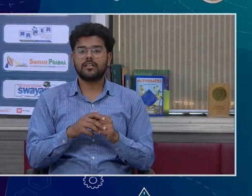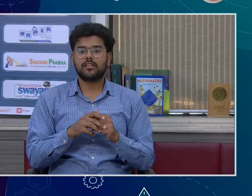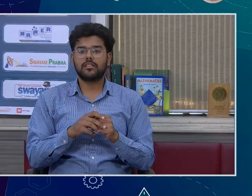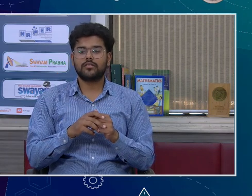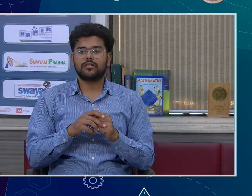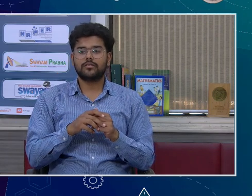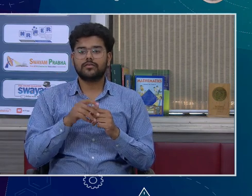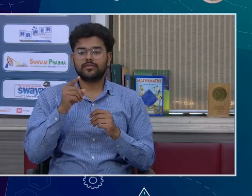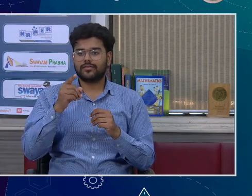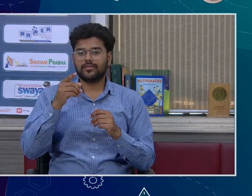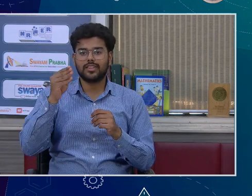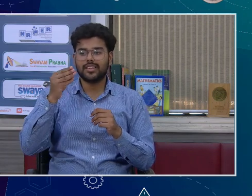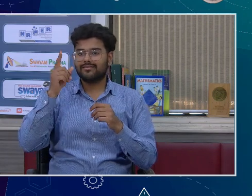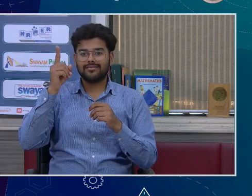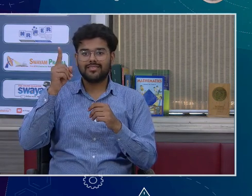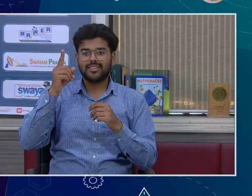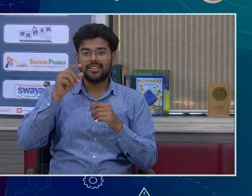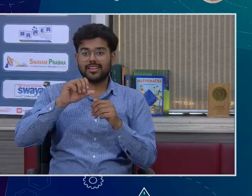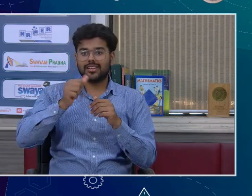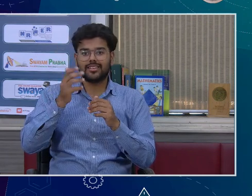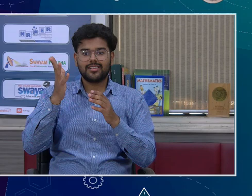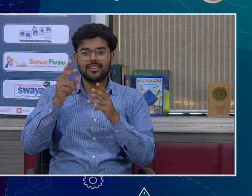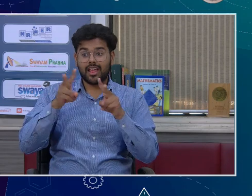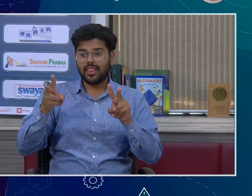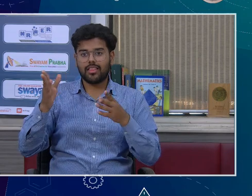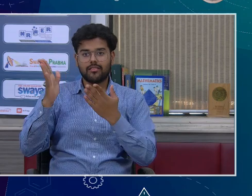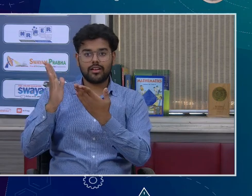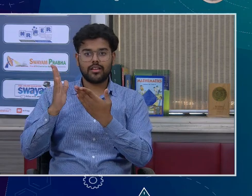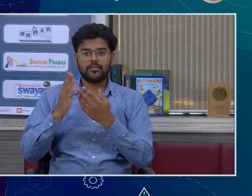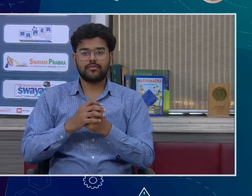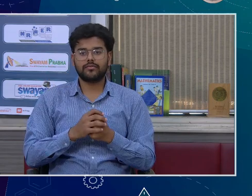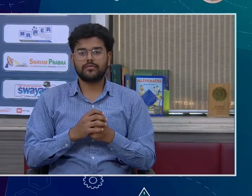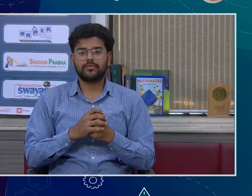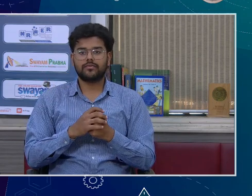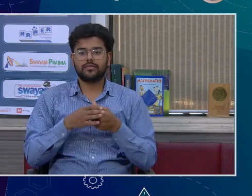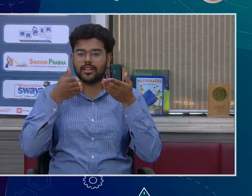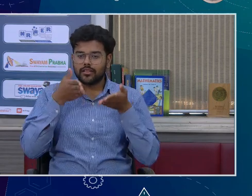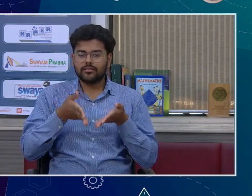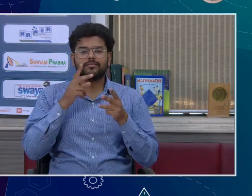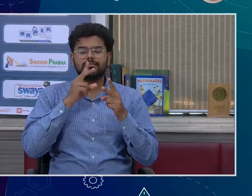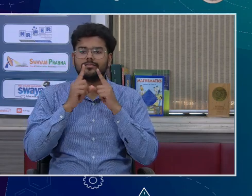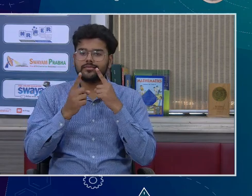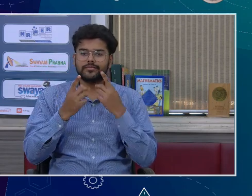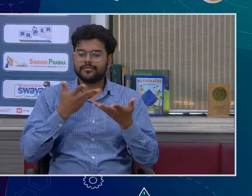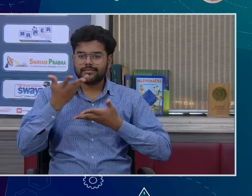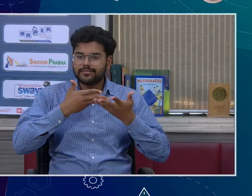chinar ke patte, iske shape bhi alag hai. Lekin, aaj jo hum baat karenge, wo